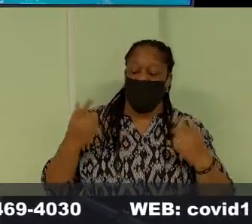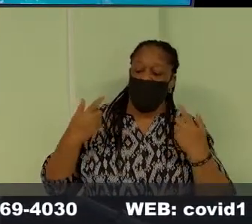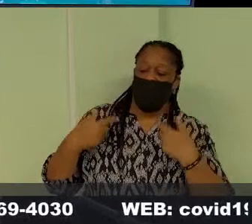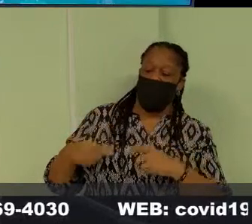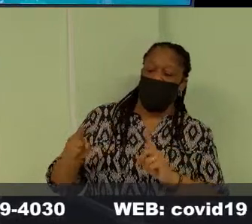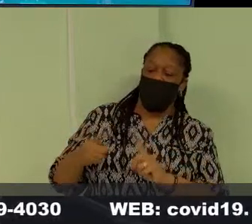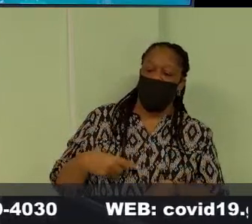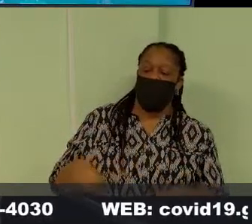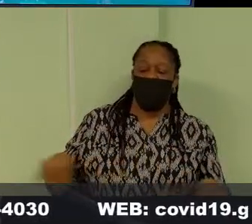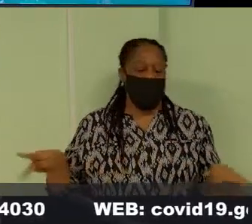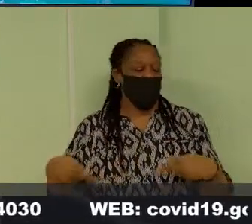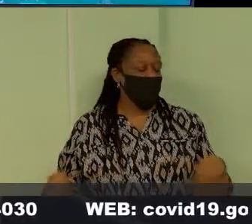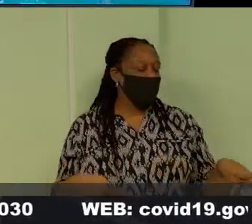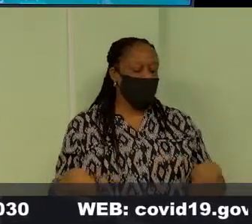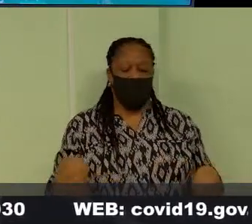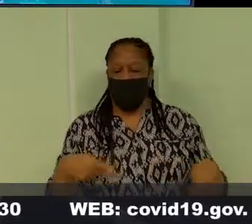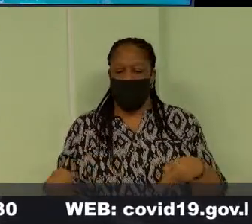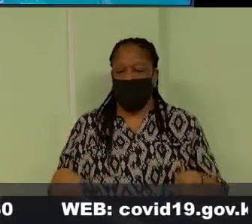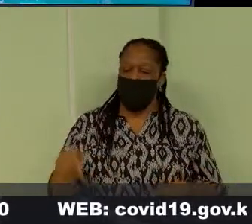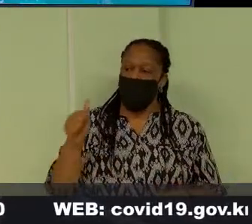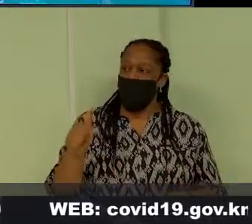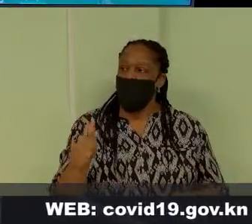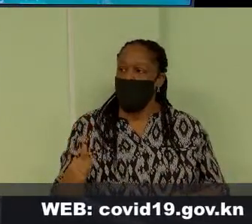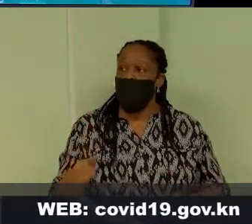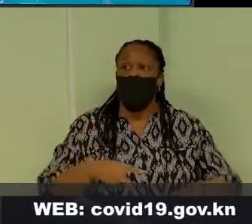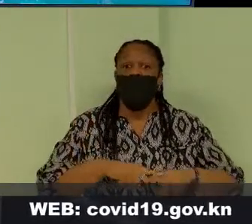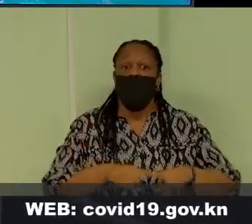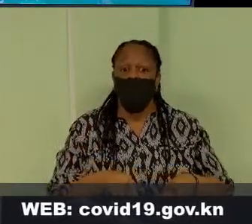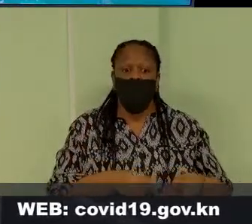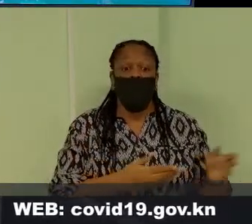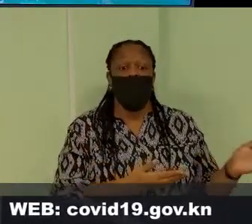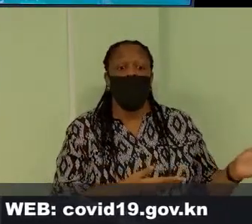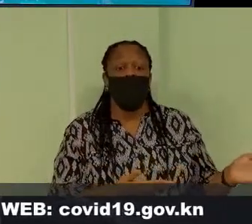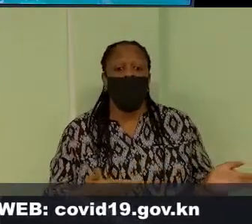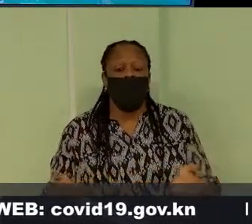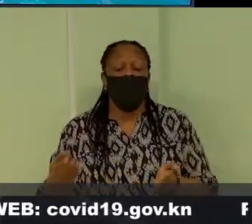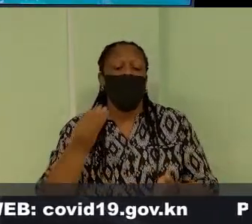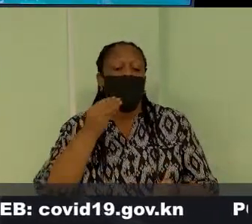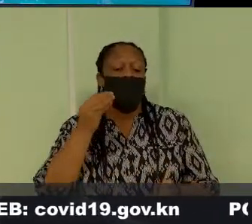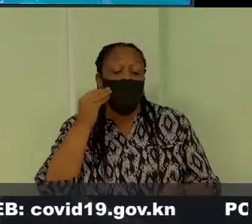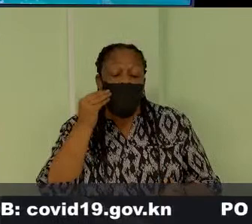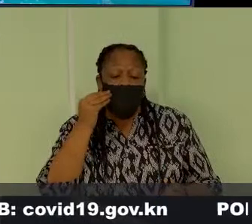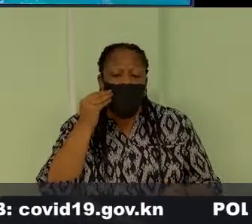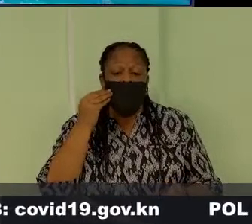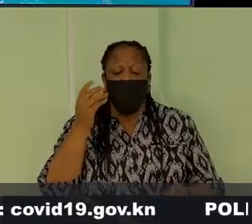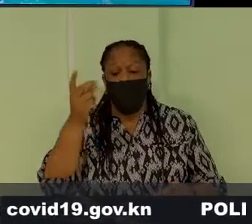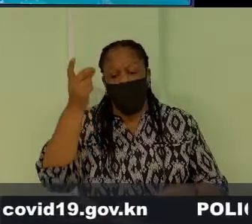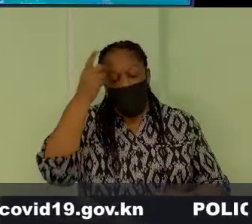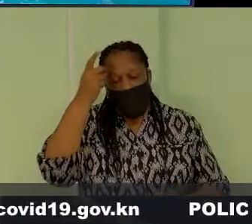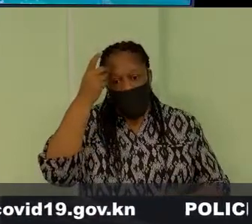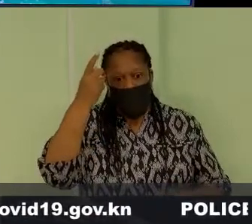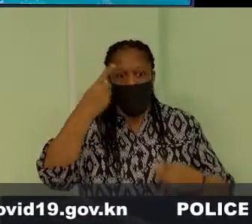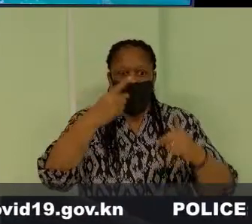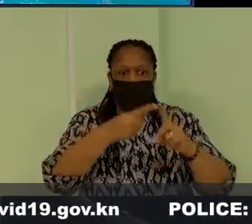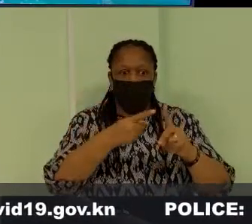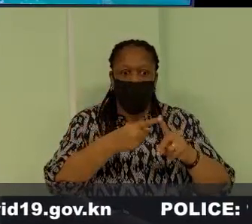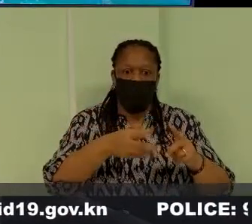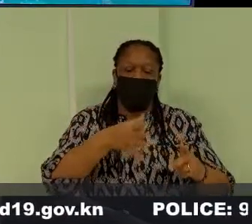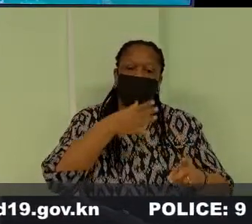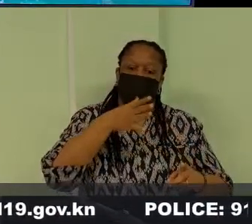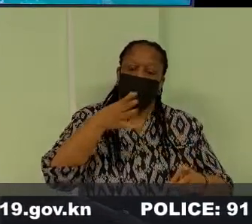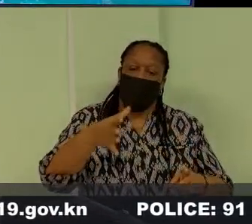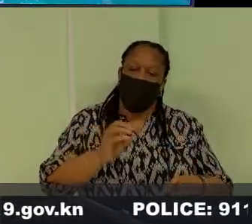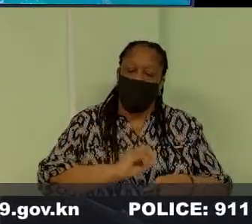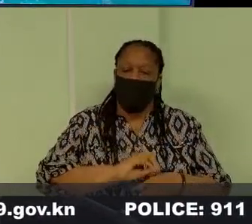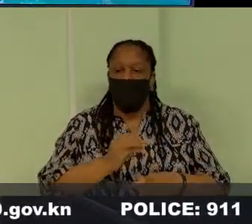to a fete and party yourself, etc., but you might be taking the virus home to your grandmother or mother who is in the high-risk category, that